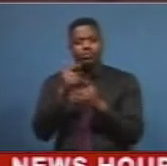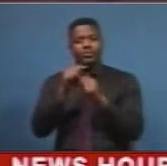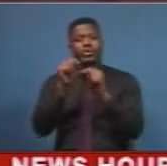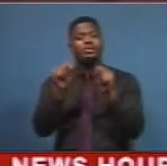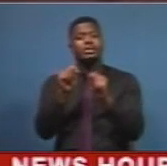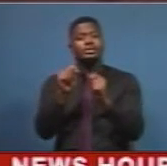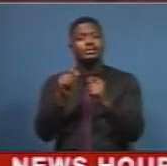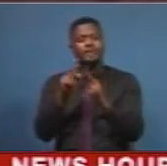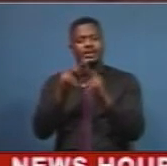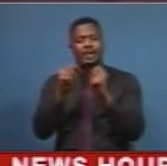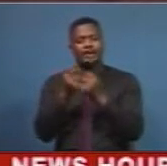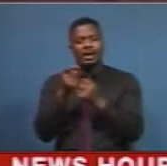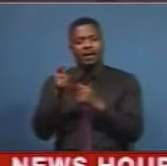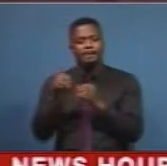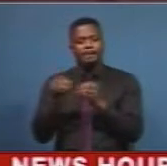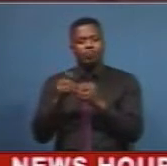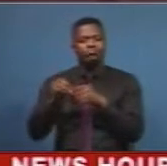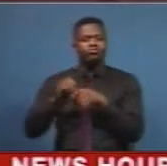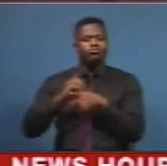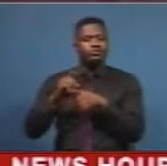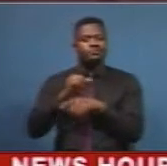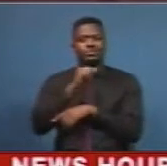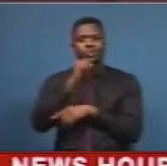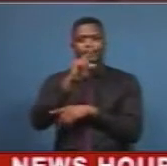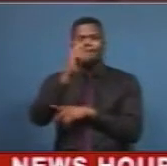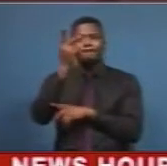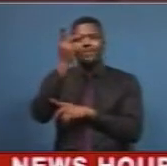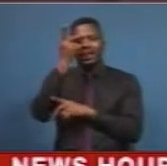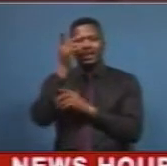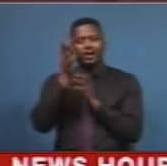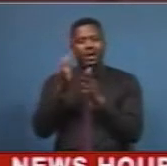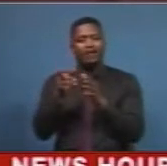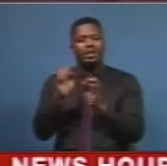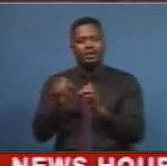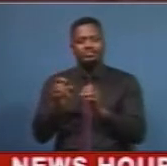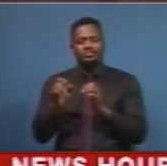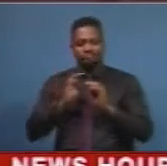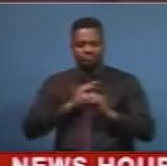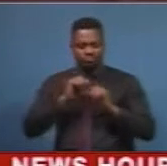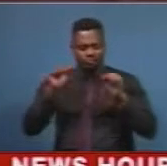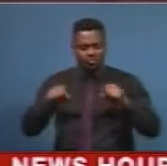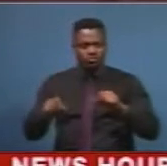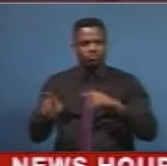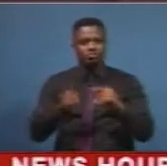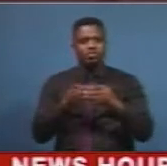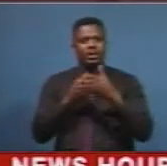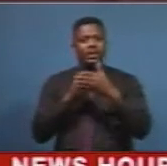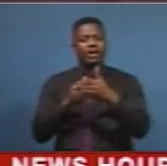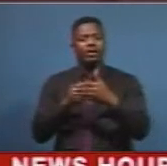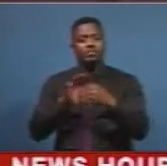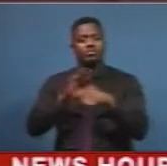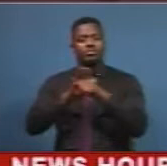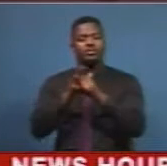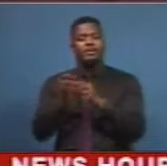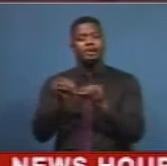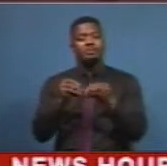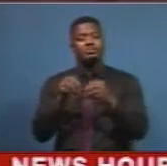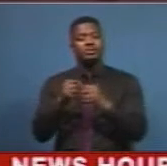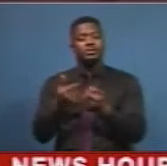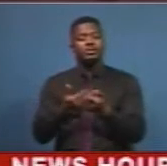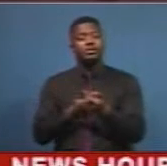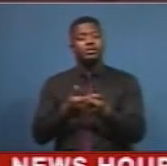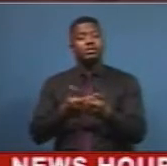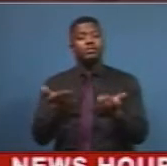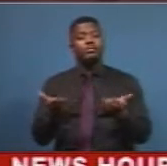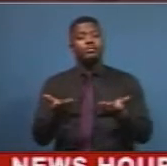team that is multidisciplinary and non-partisan, competent enough to direct on the management of COVID-19 in the